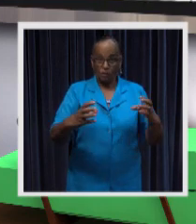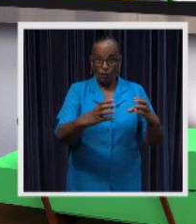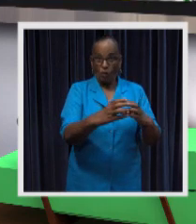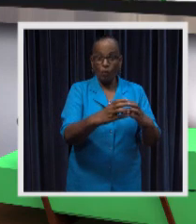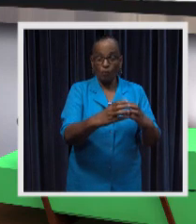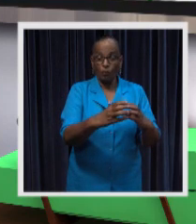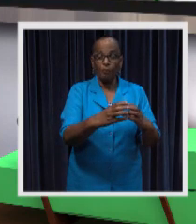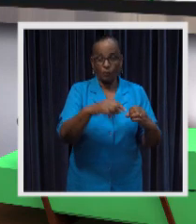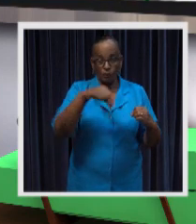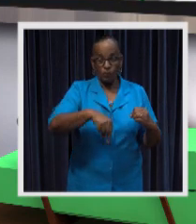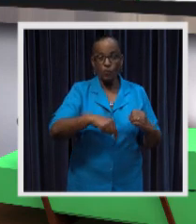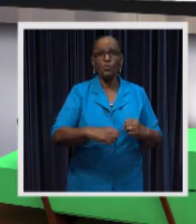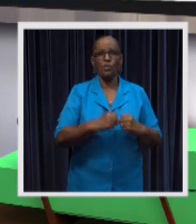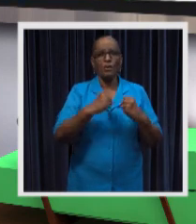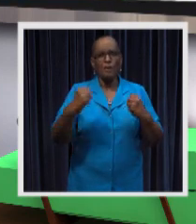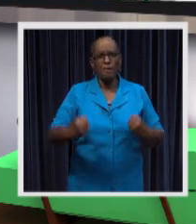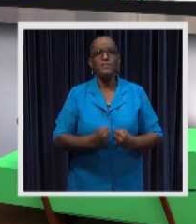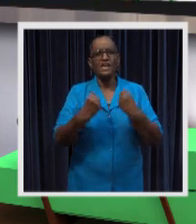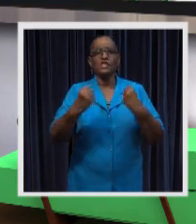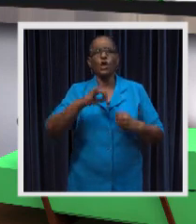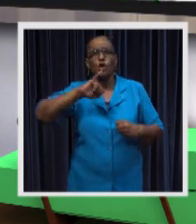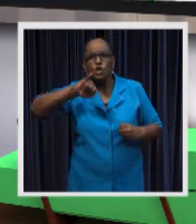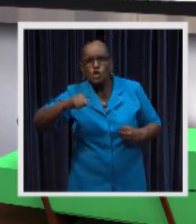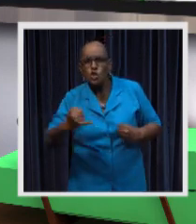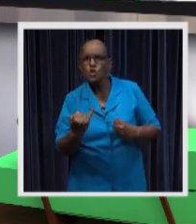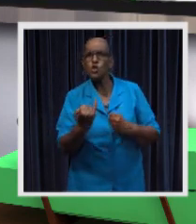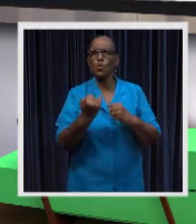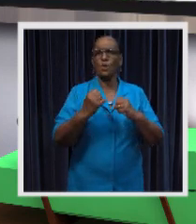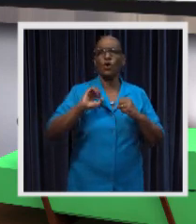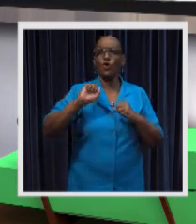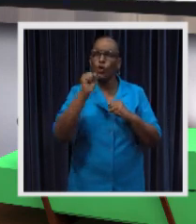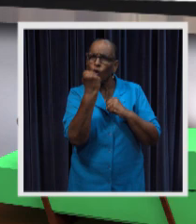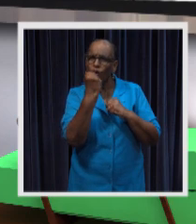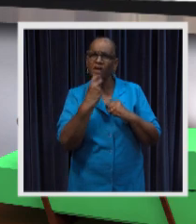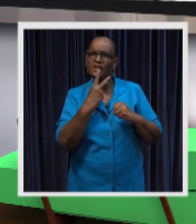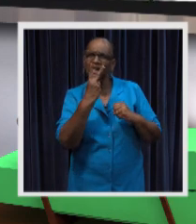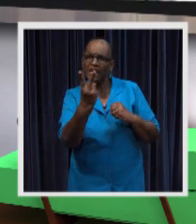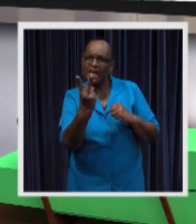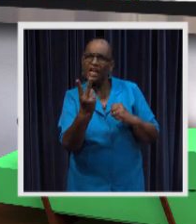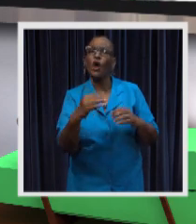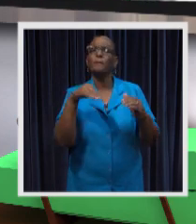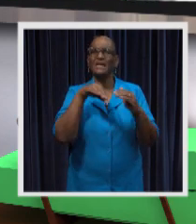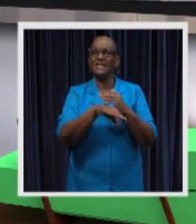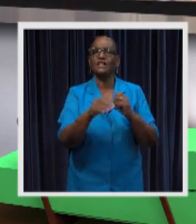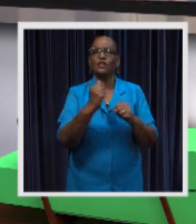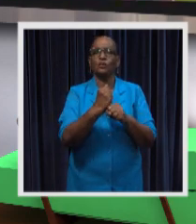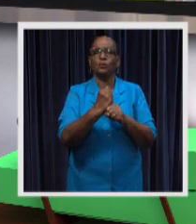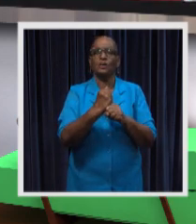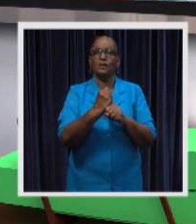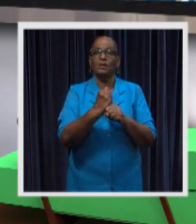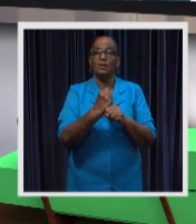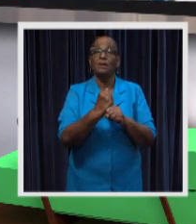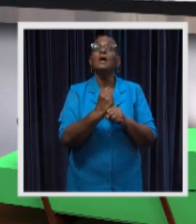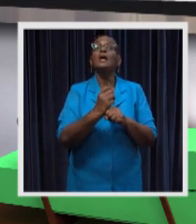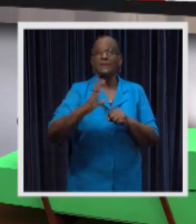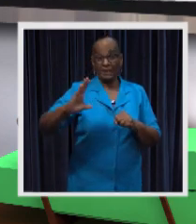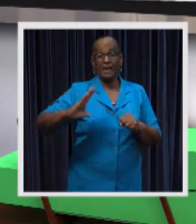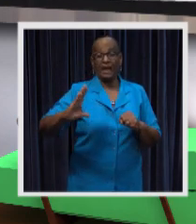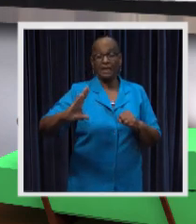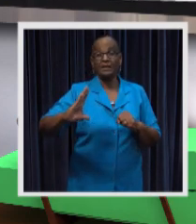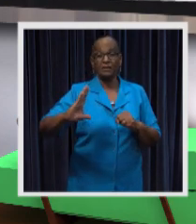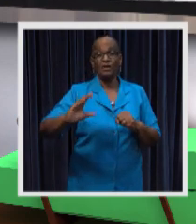no complaints. On the contrary, the authority is busy looking at new possibilities to implement them as soon